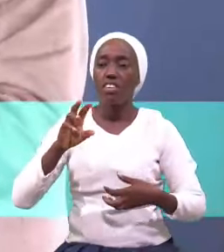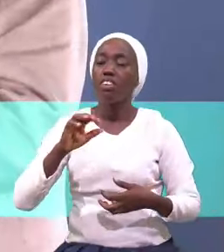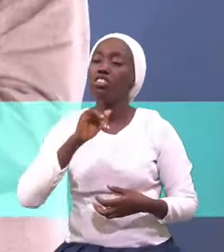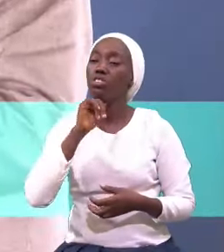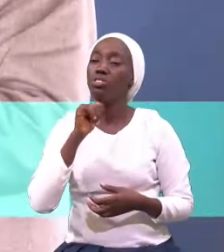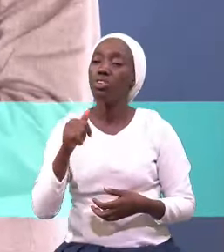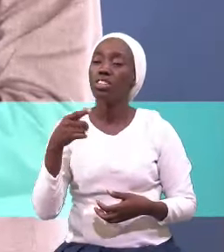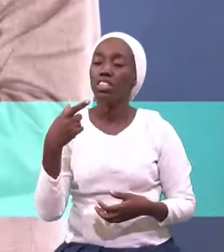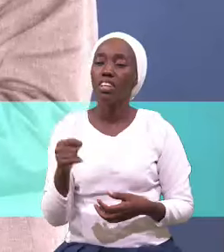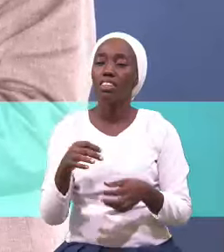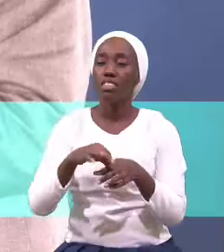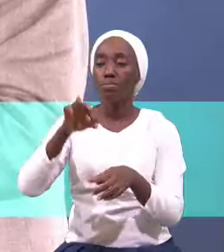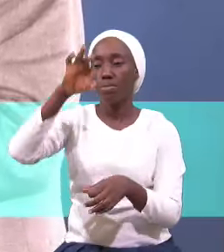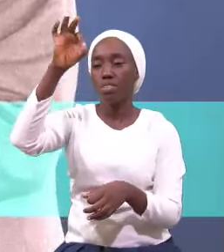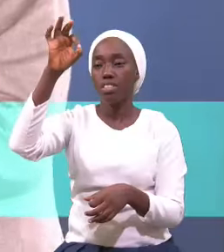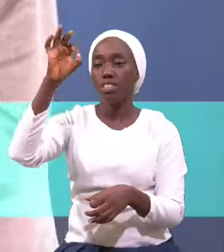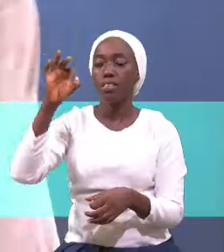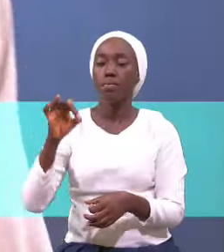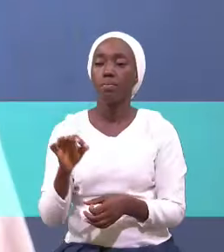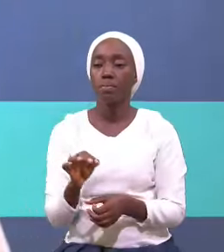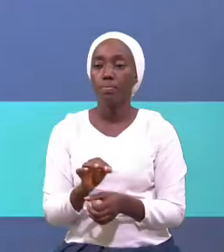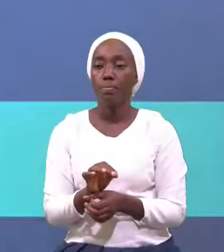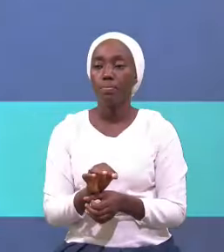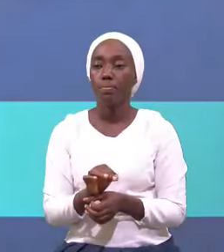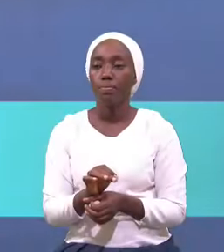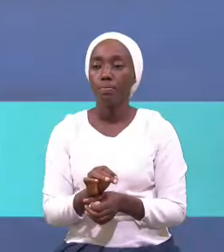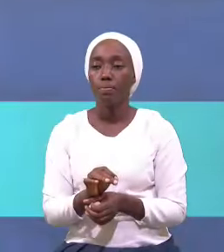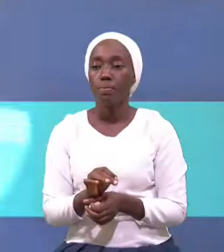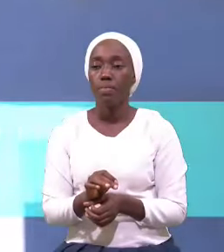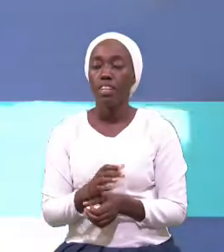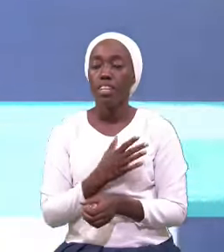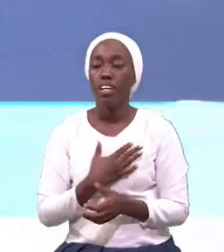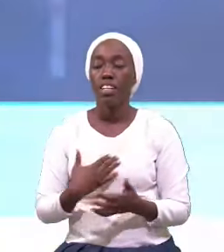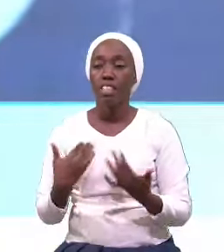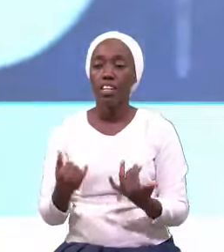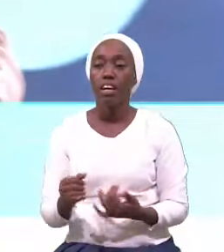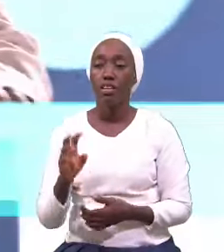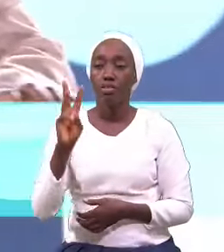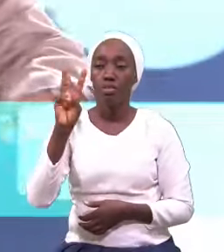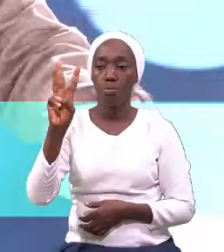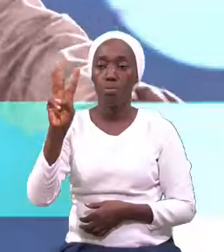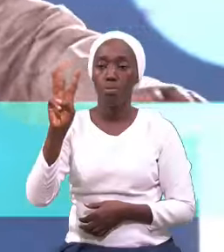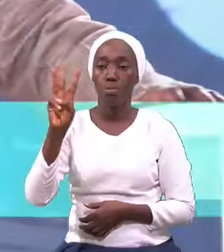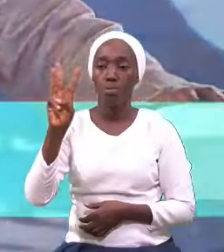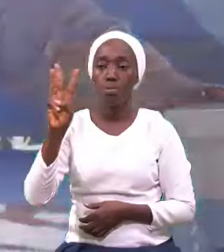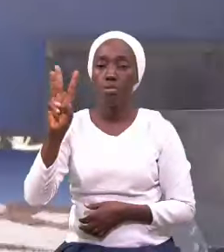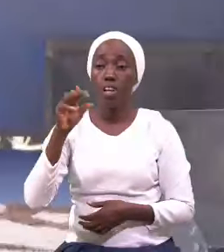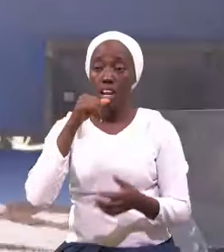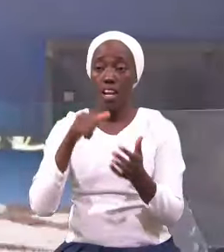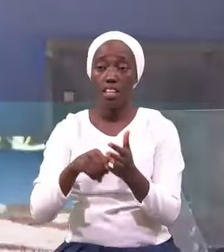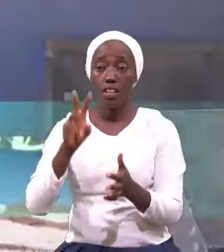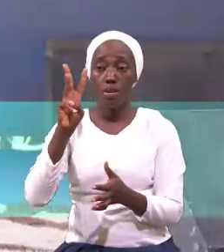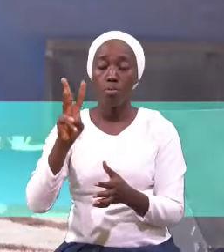Vex not the spirit. And now, W, withdraw